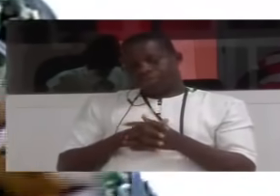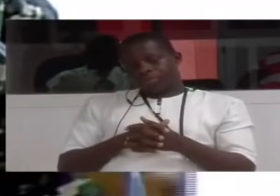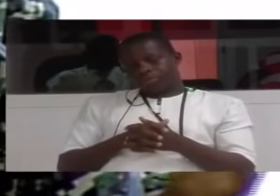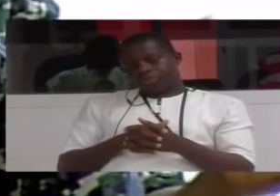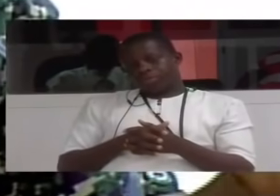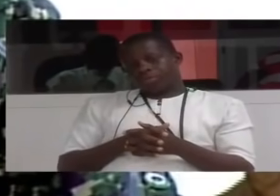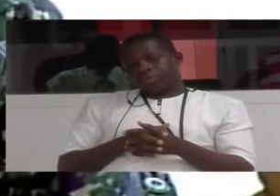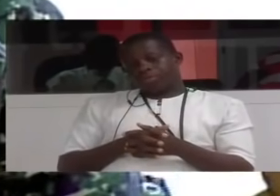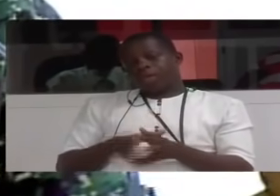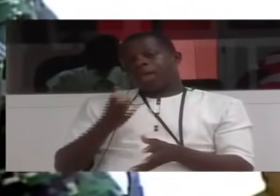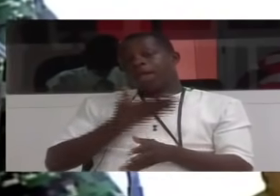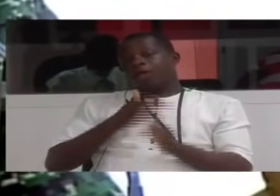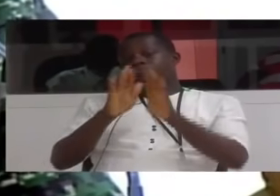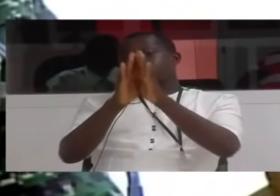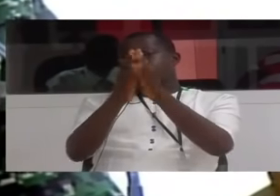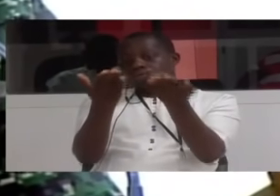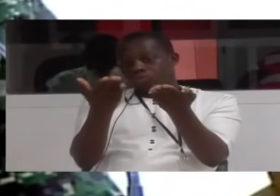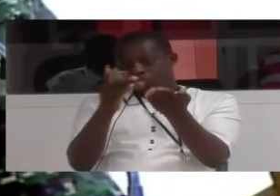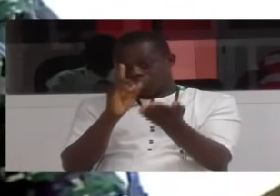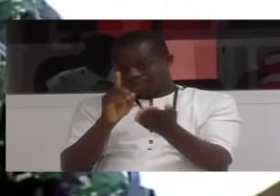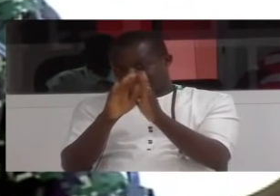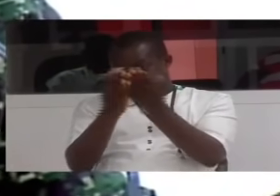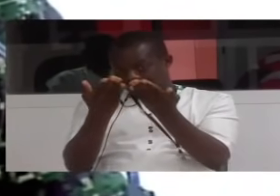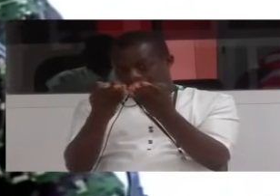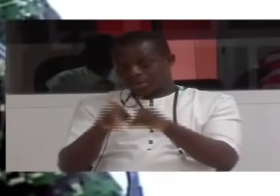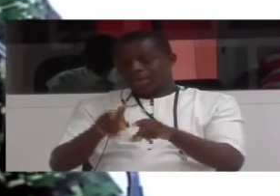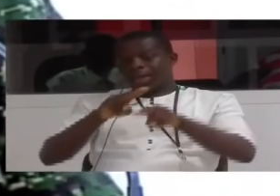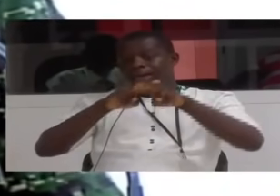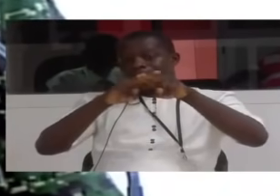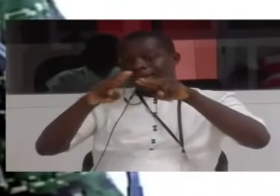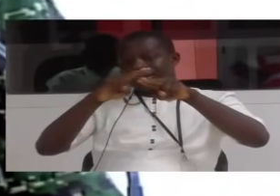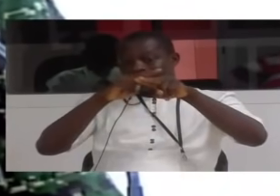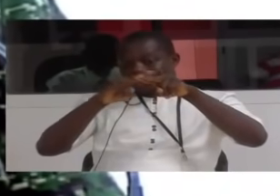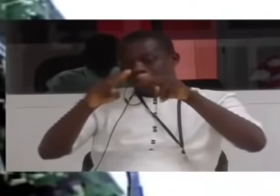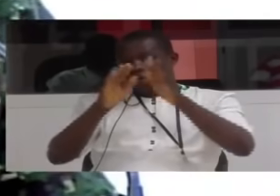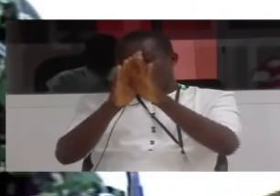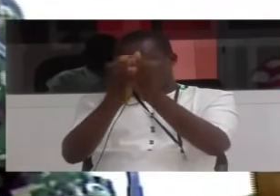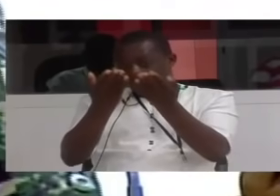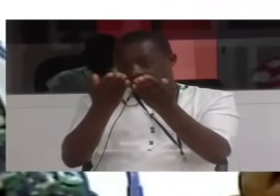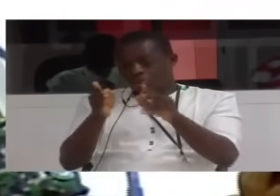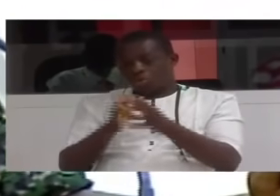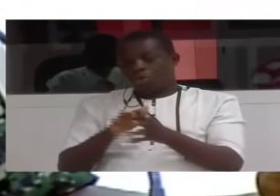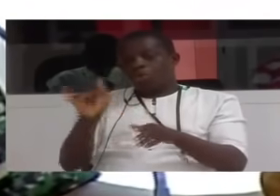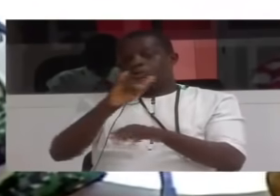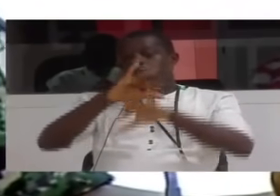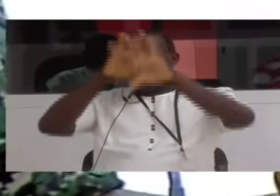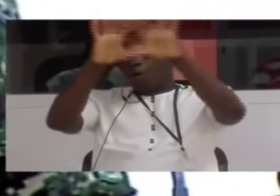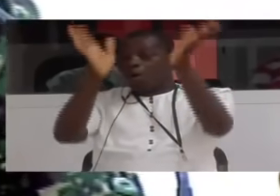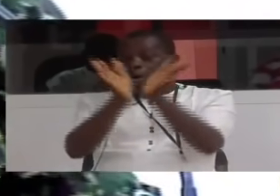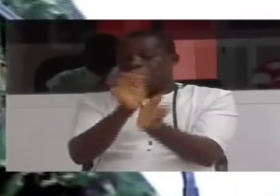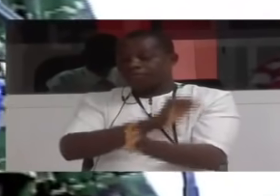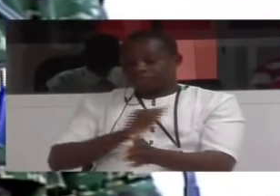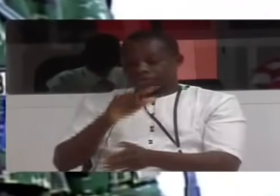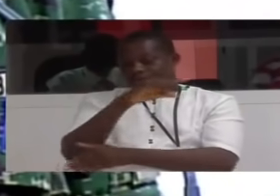dafa amone ben book. There was one book, green book la awon. It was a green book. Nga xamné ñun ñop suñ touri ñu fa won.